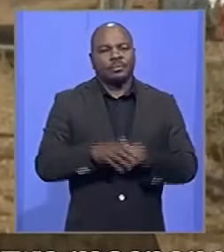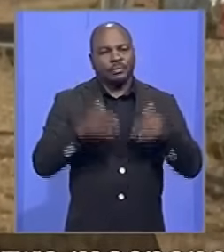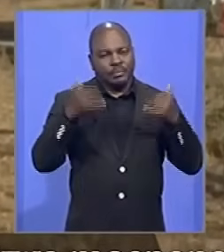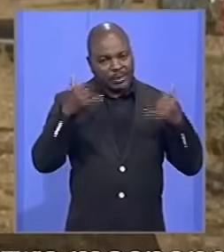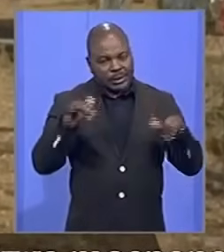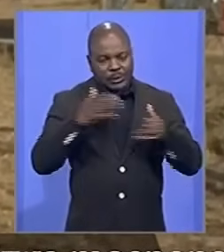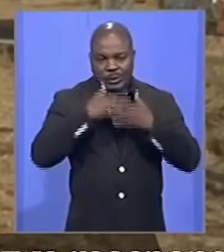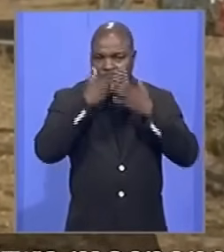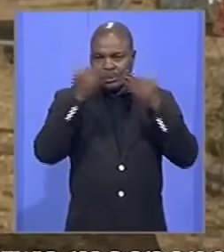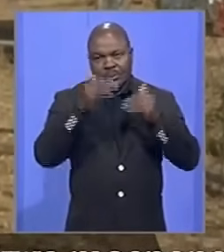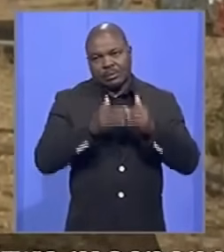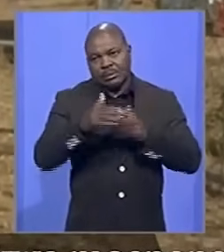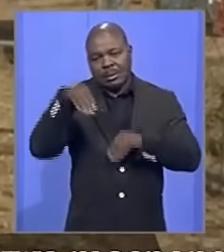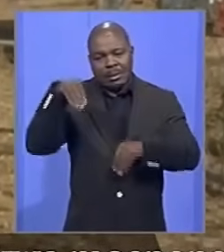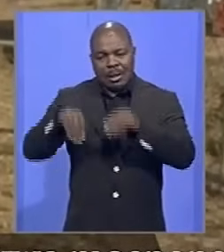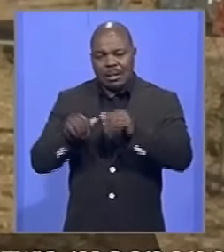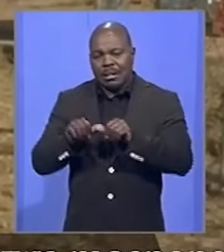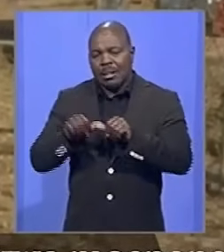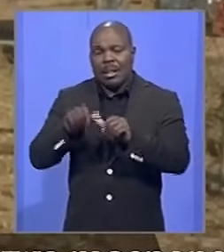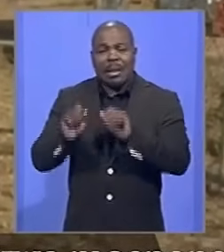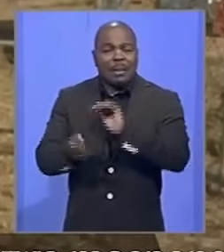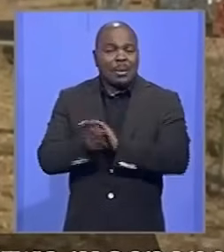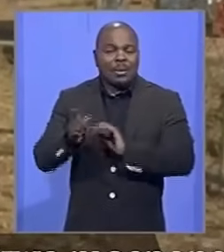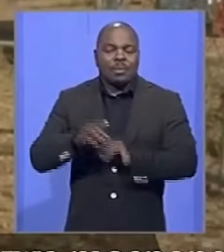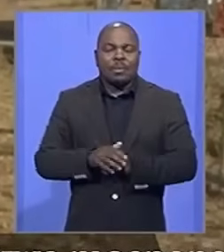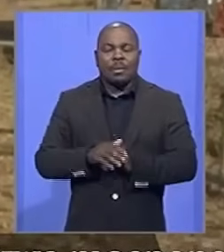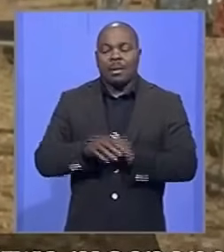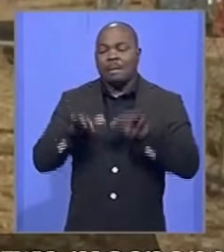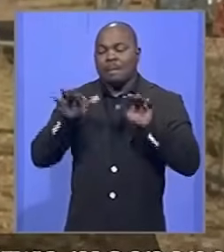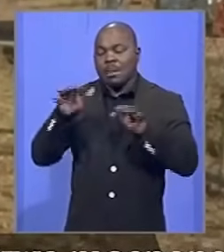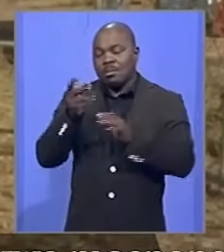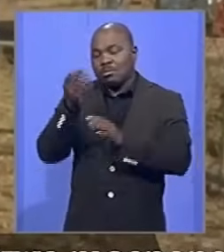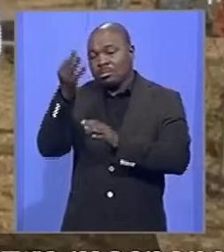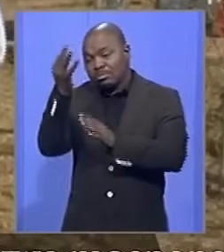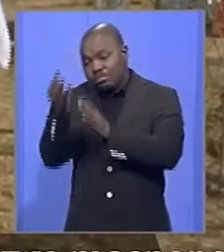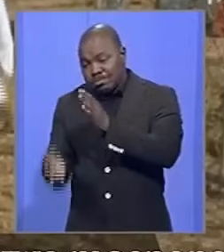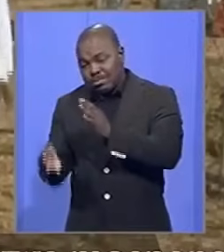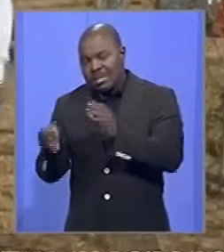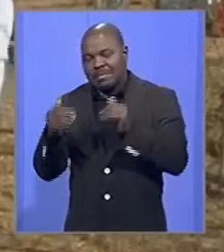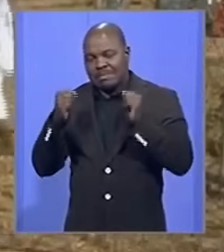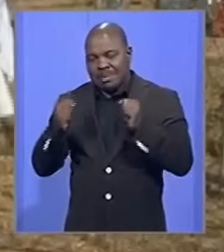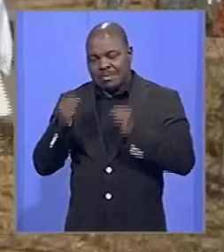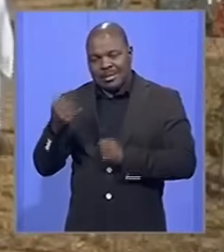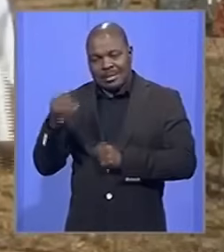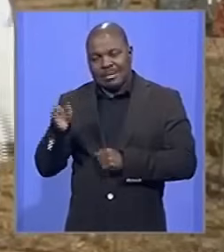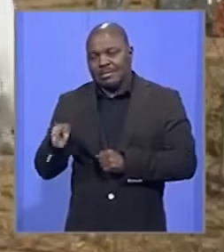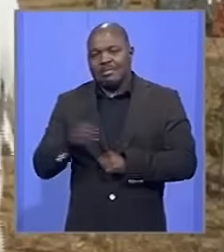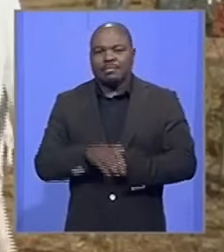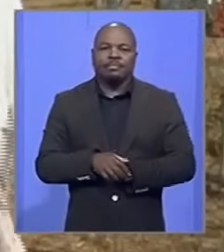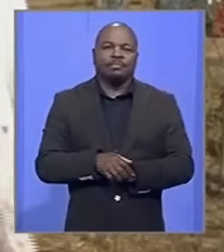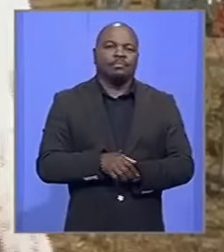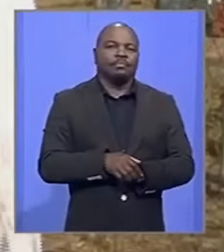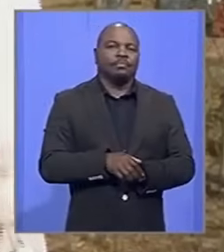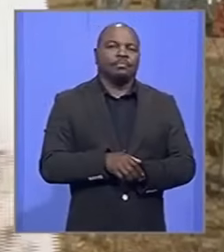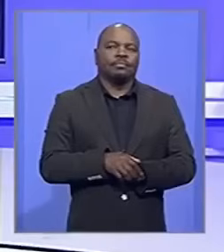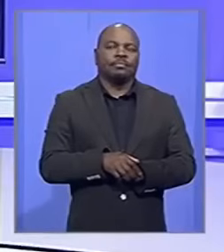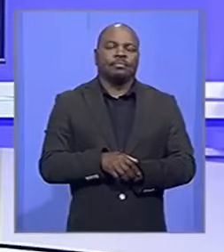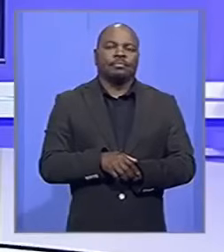go tlile go diragala eng ka moepo ono, mme masaledi a santse a gaeletswe kwa tlase ga lefatshe.